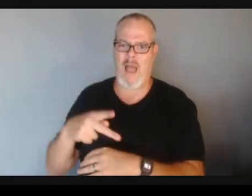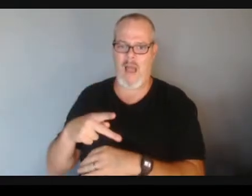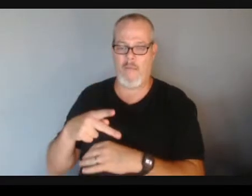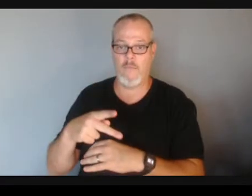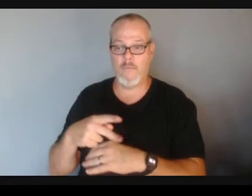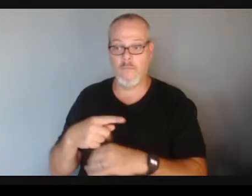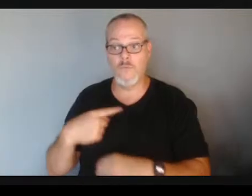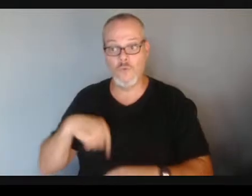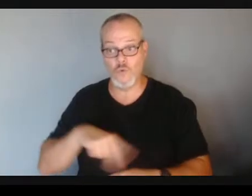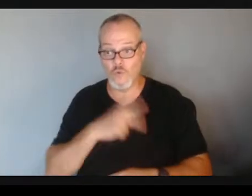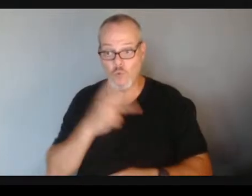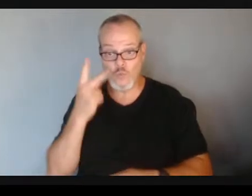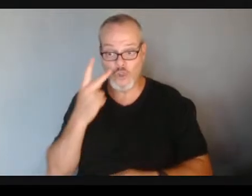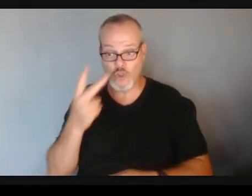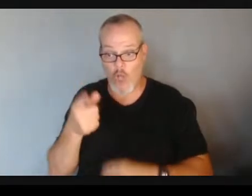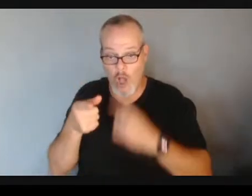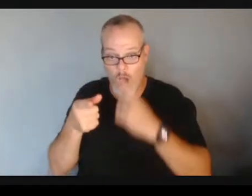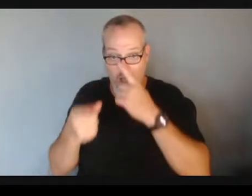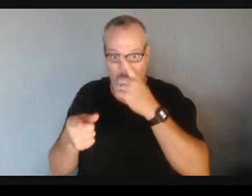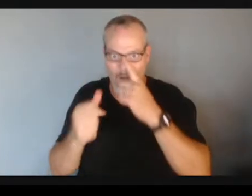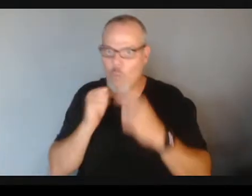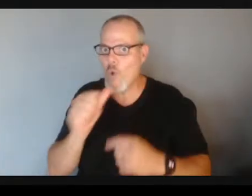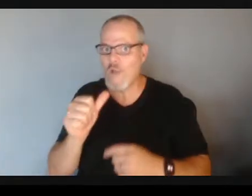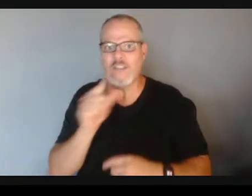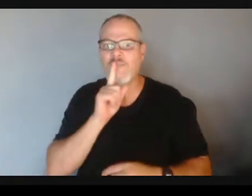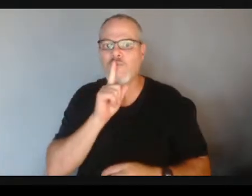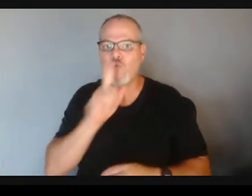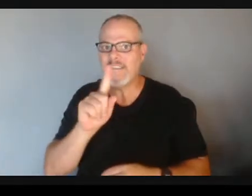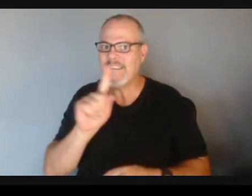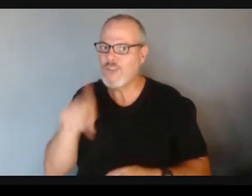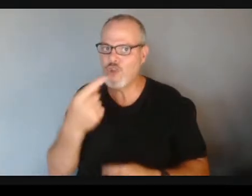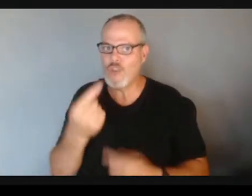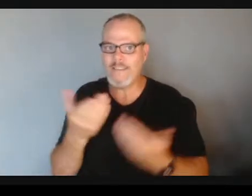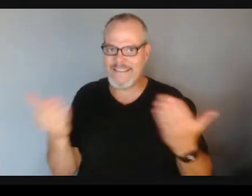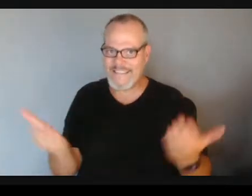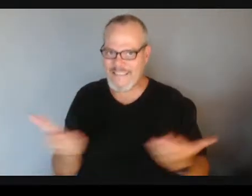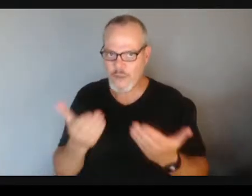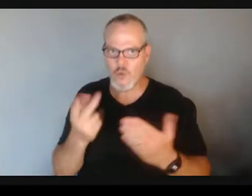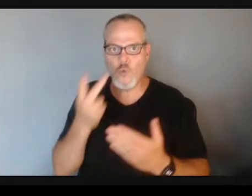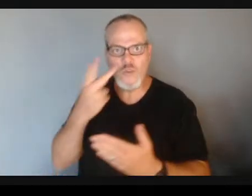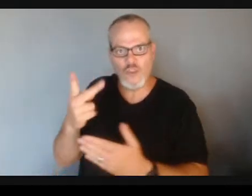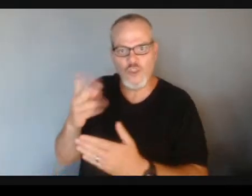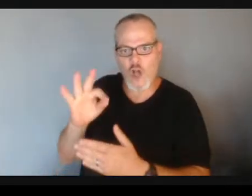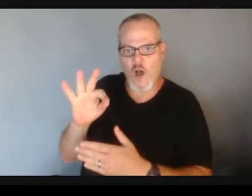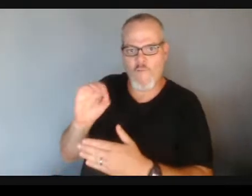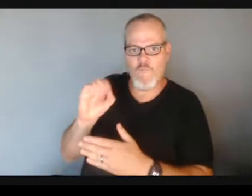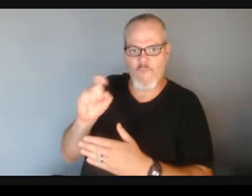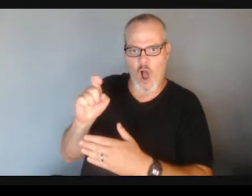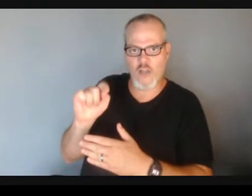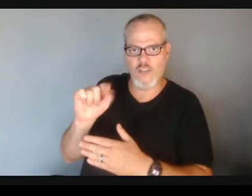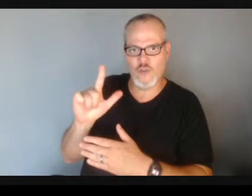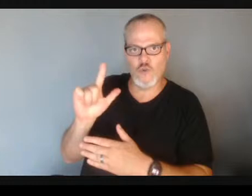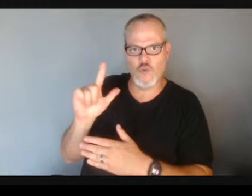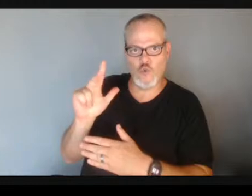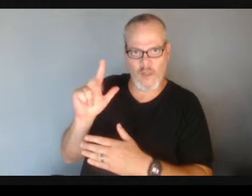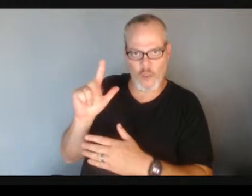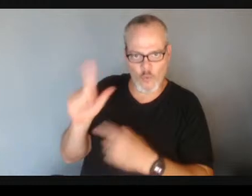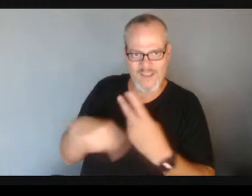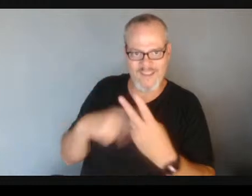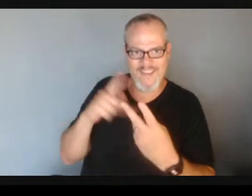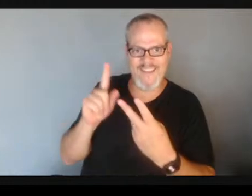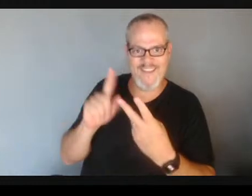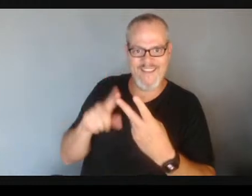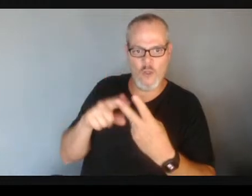this, and it wasn't just here. We saw it at Fox 23. We saw it